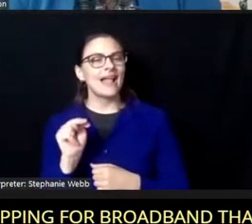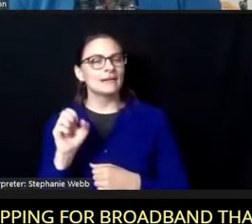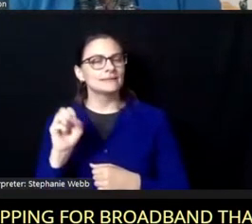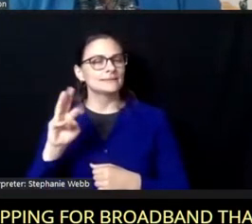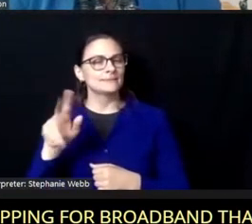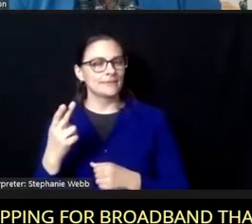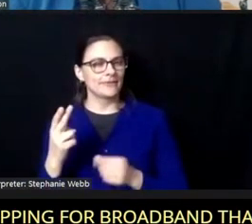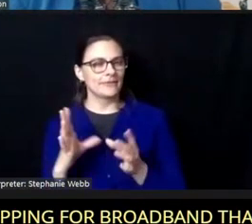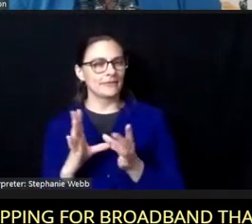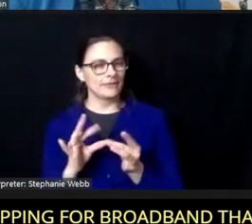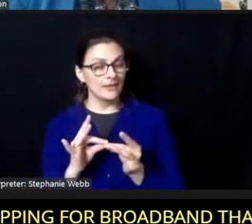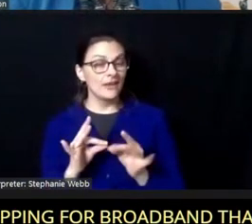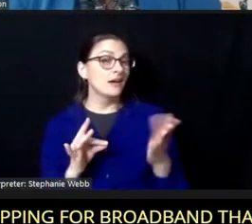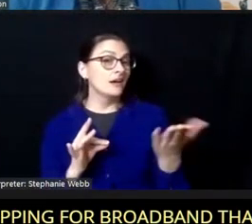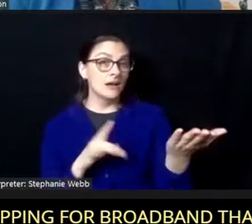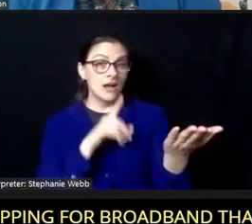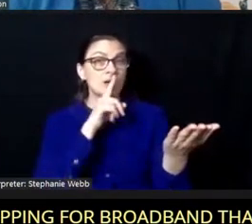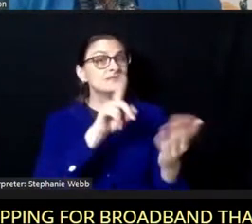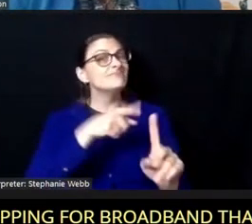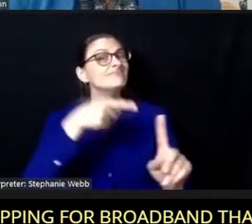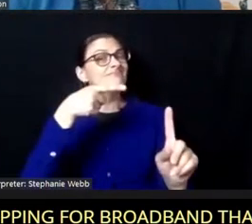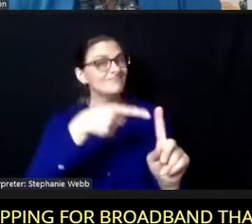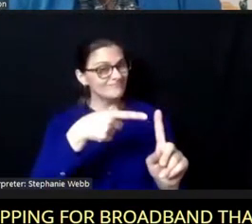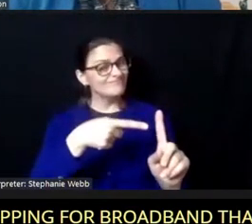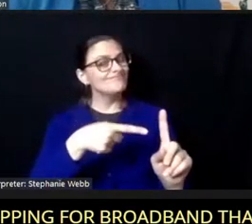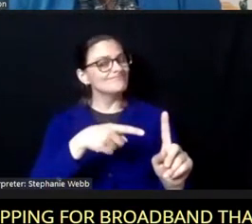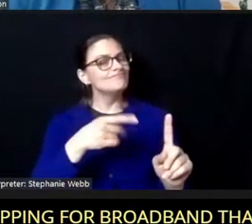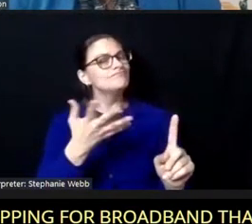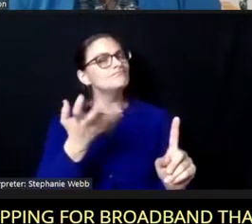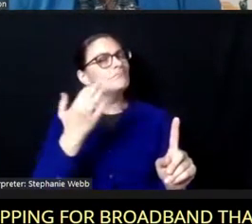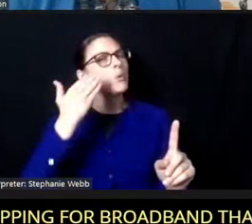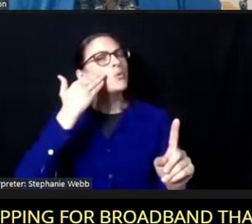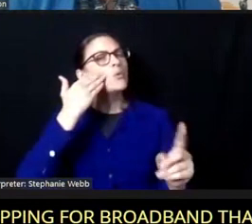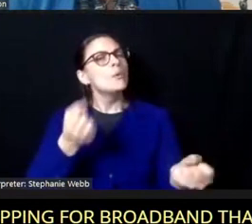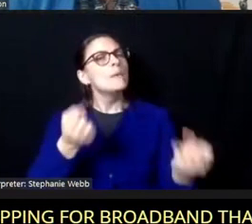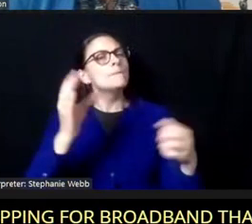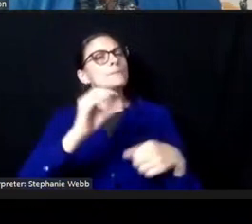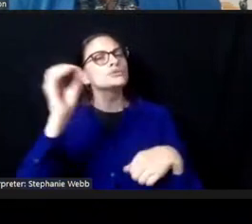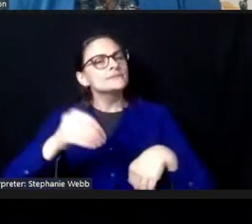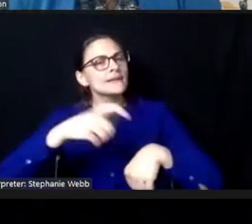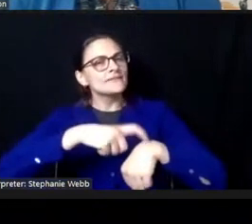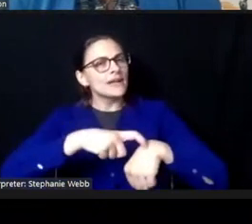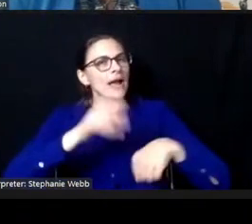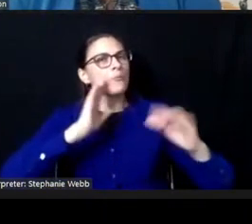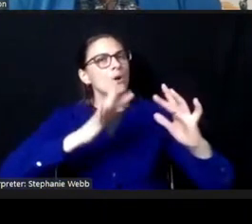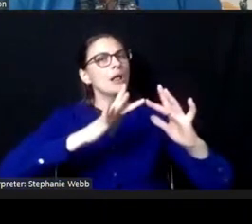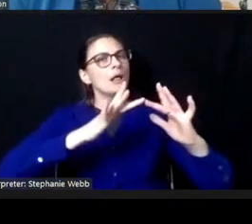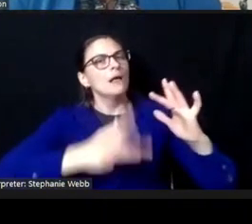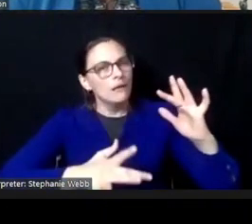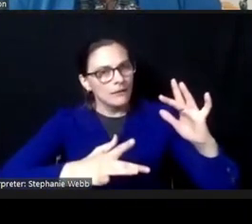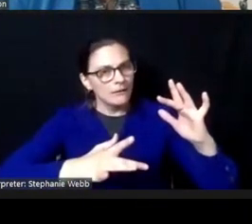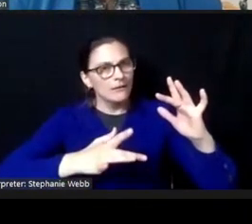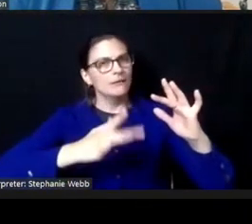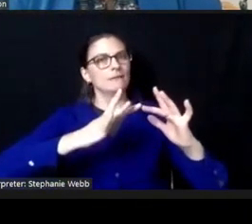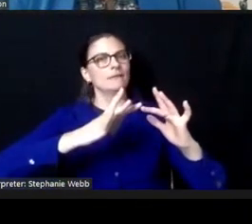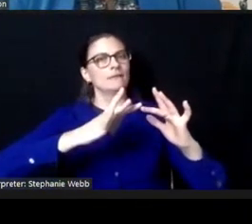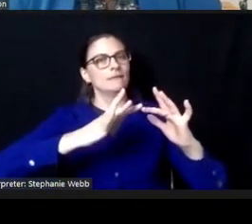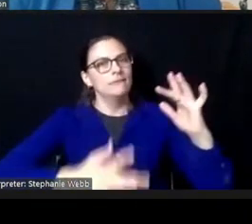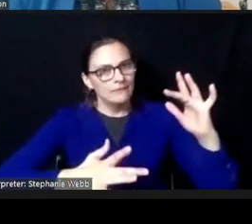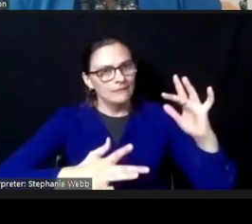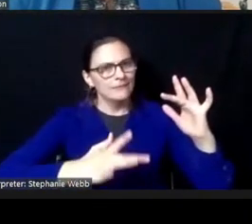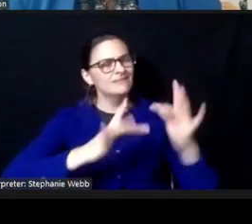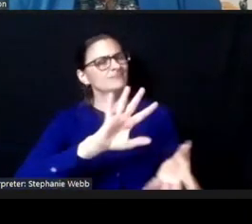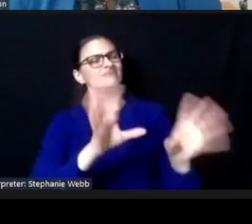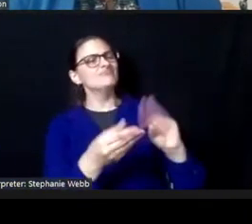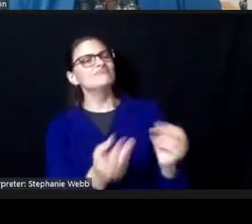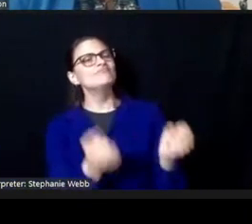dropout percentage or the grade. This is not connected for this percentage of the time. Or in your zip code